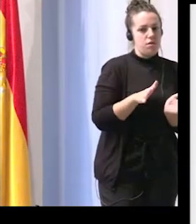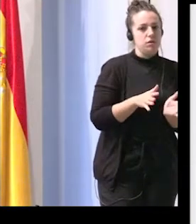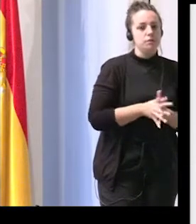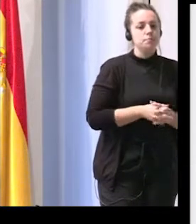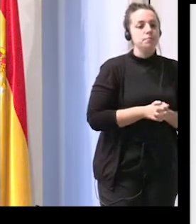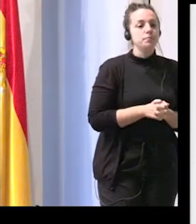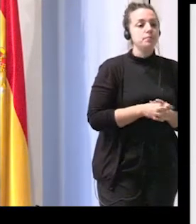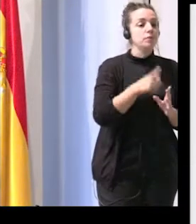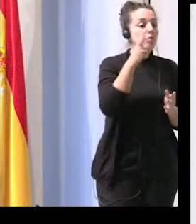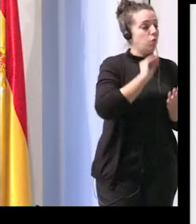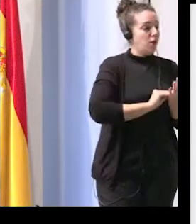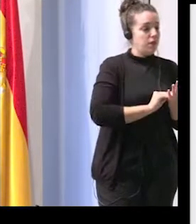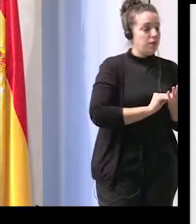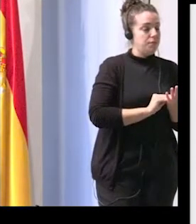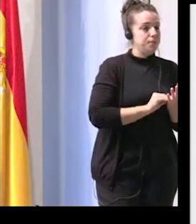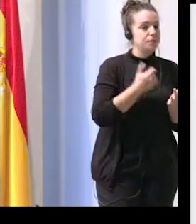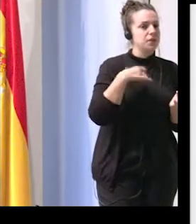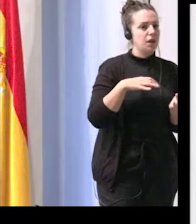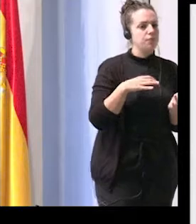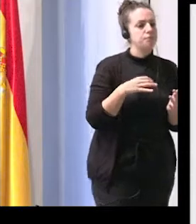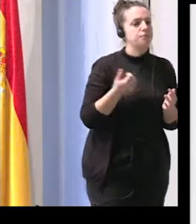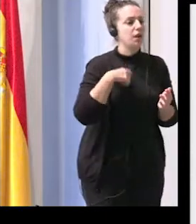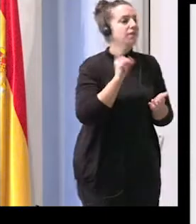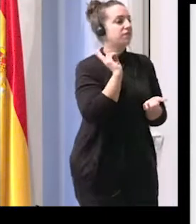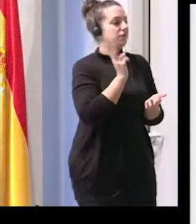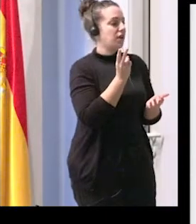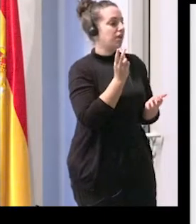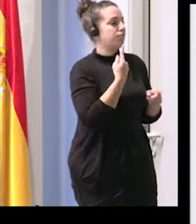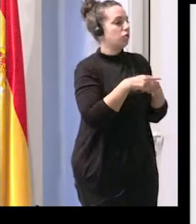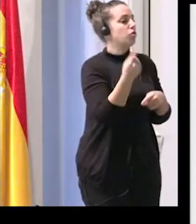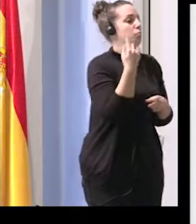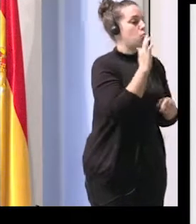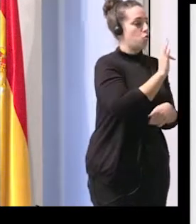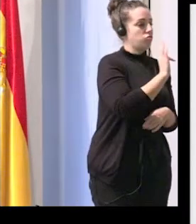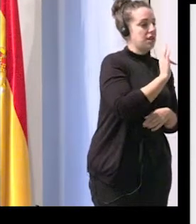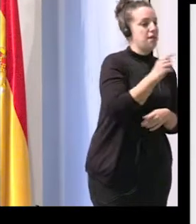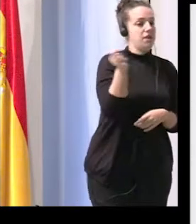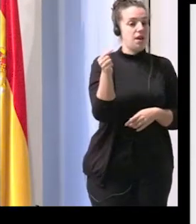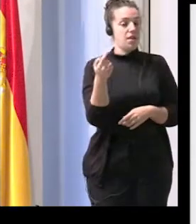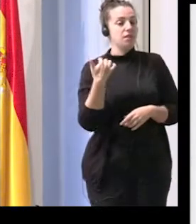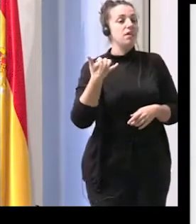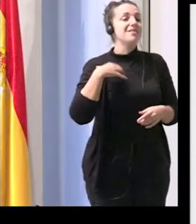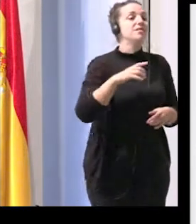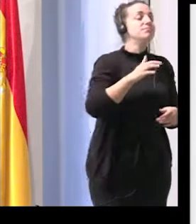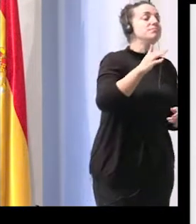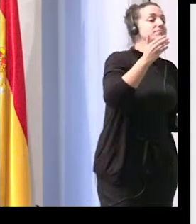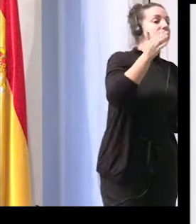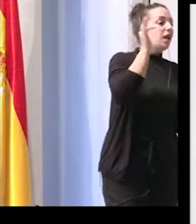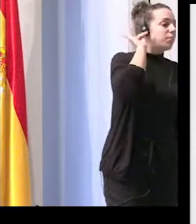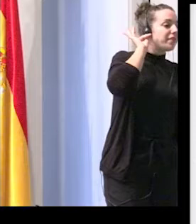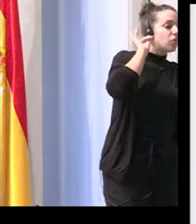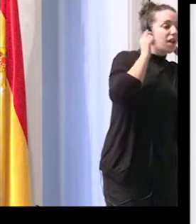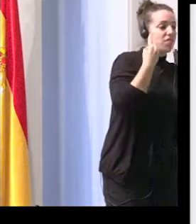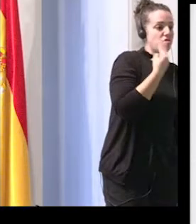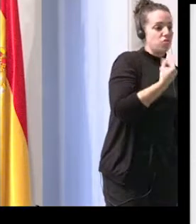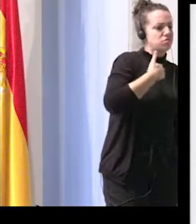established the benefits, and I'm going to show you the benefits of having two cochlear implants, we started to realize there are children